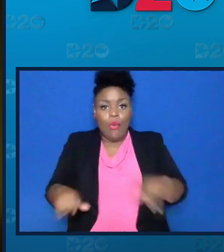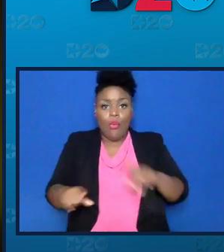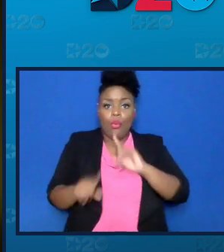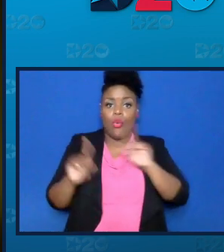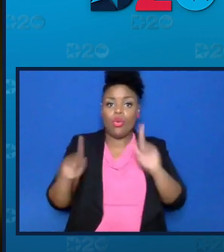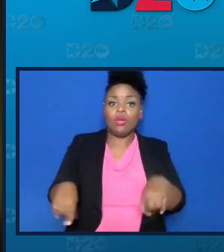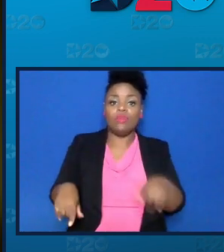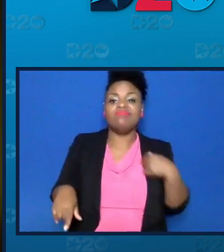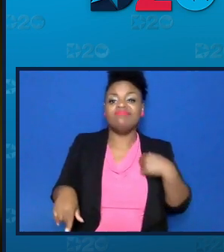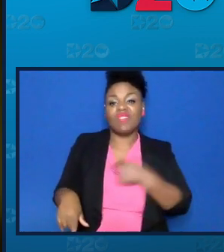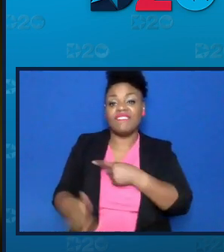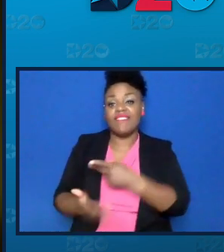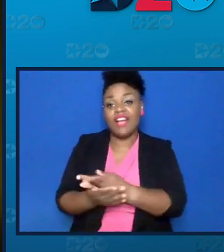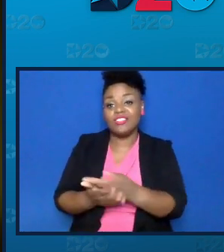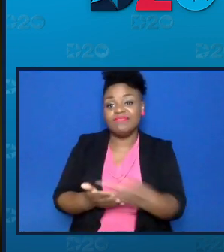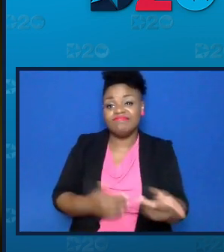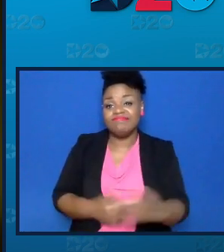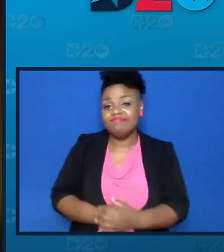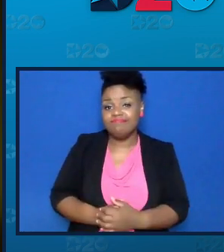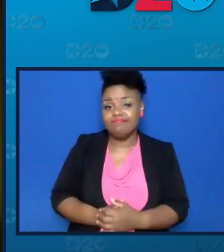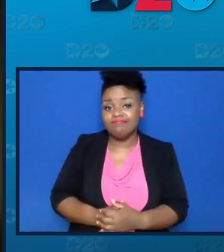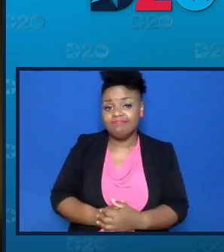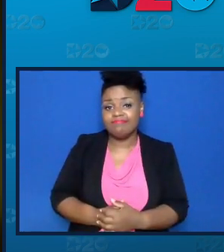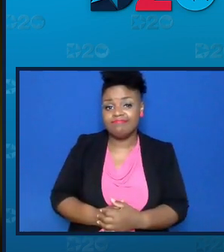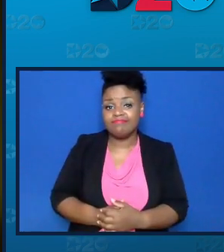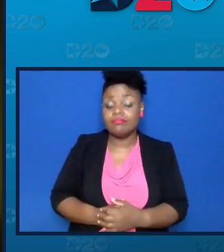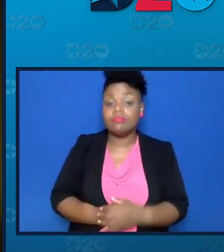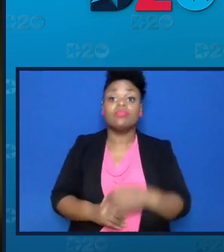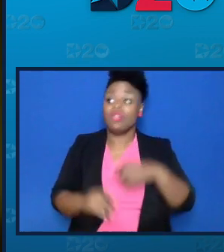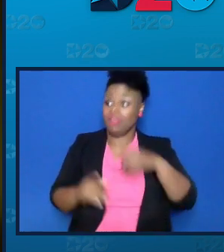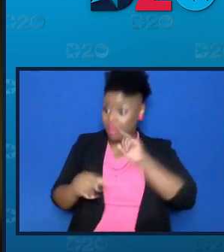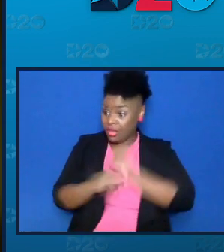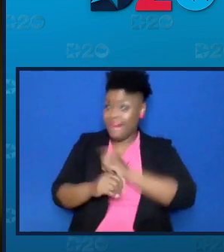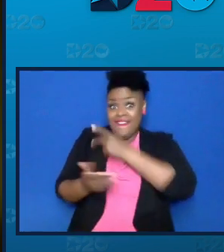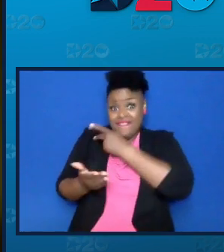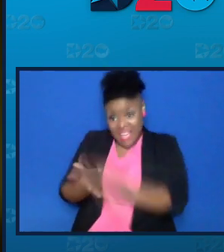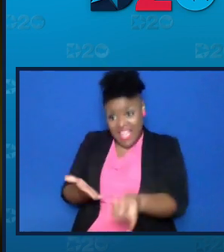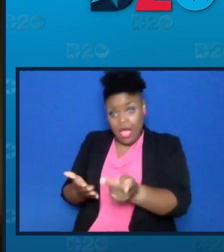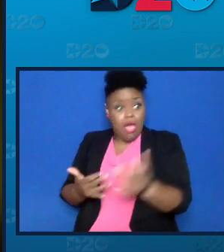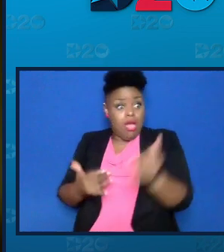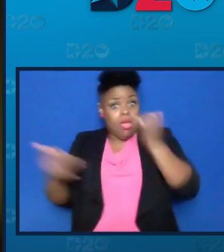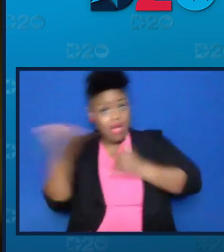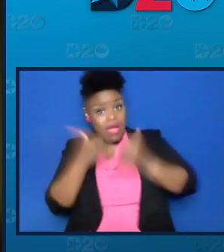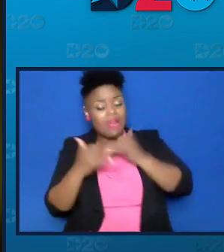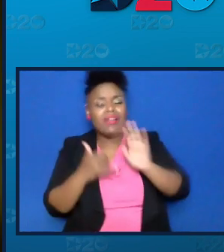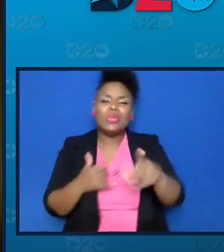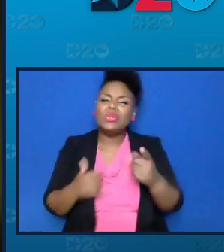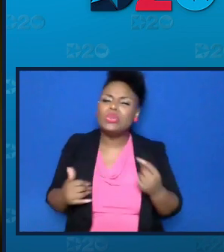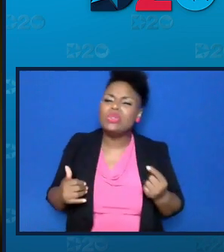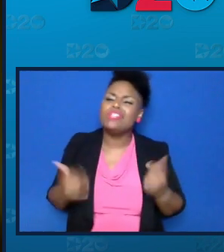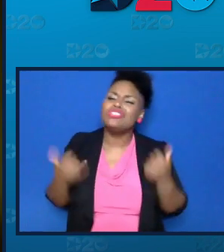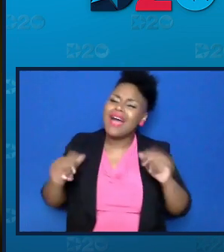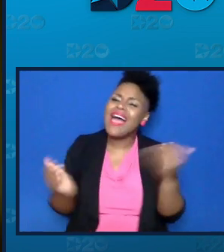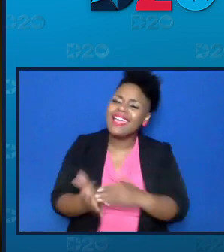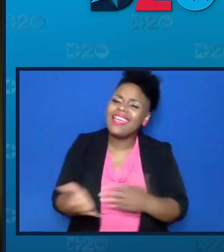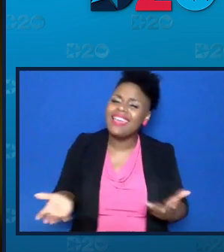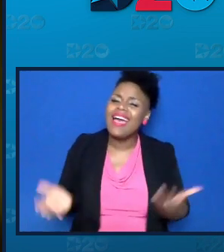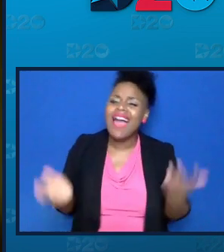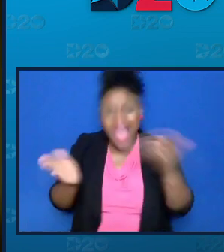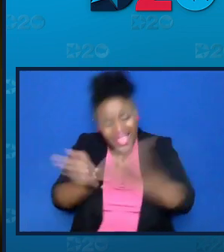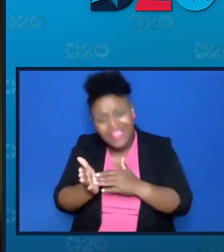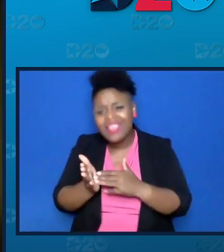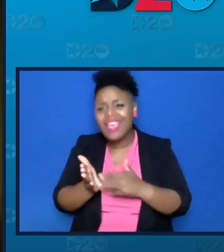succeed. But when we fail, we must try again and again and again, for only in trial